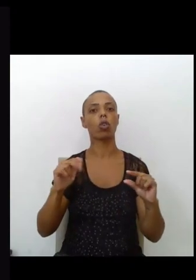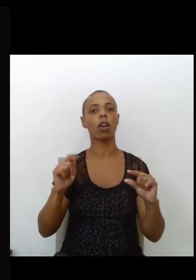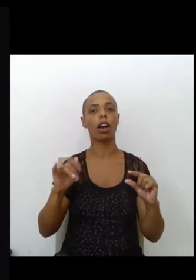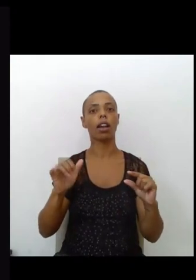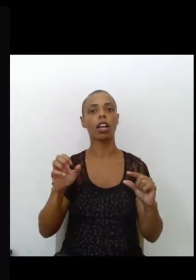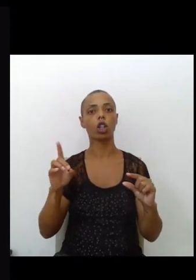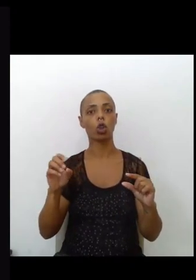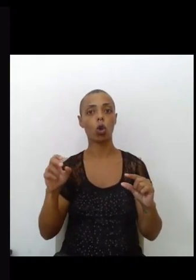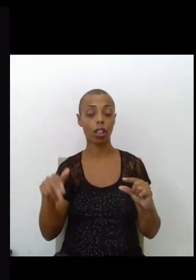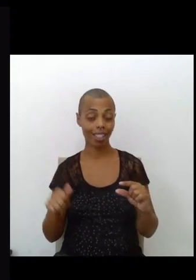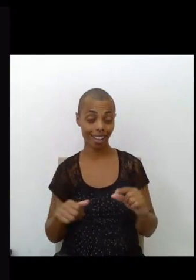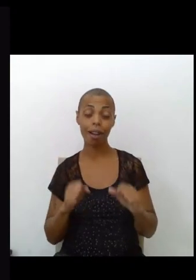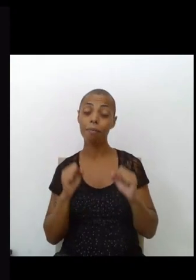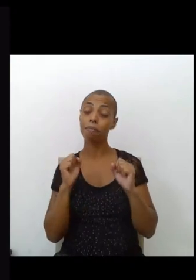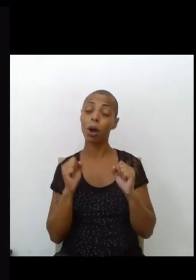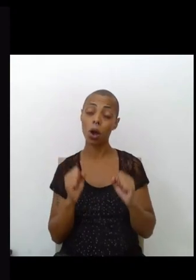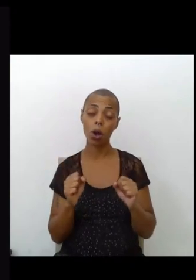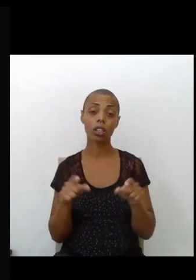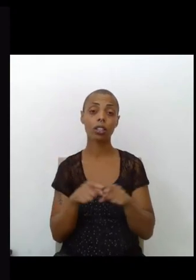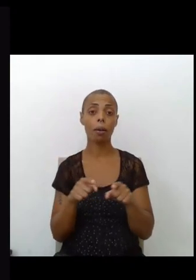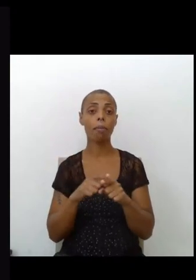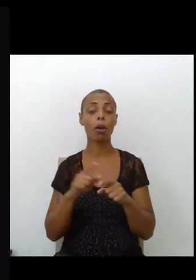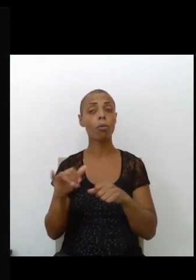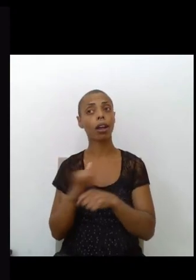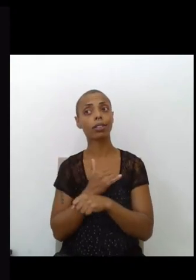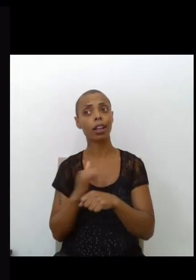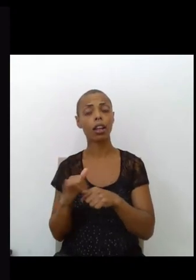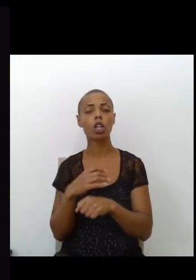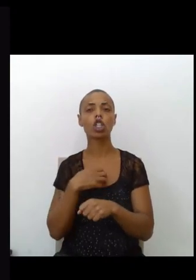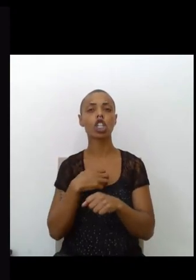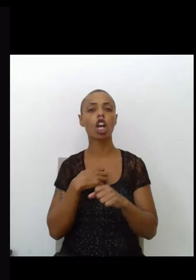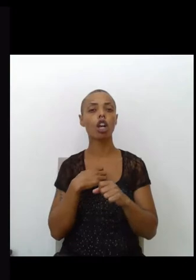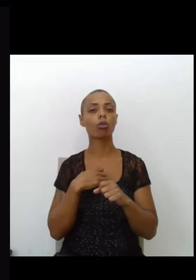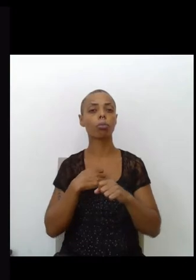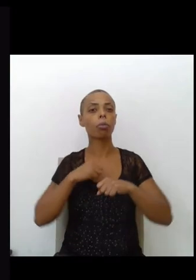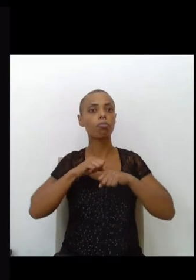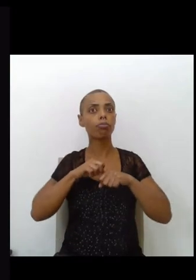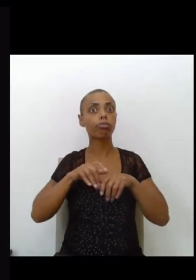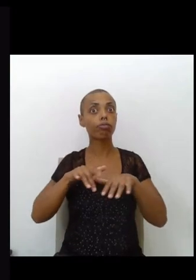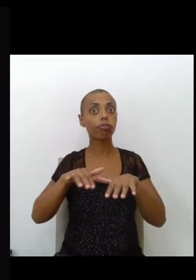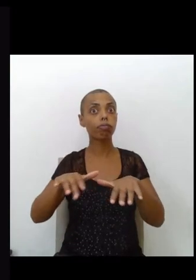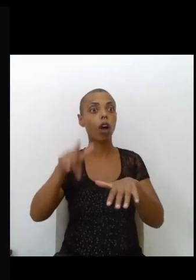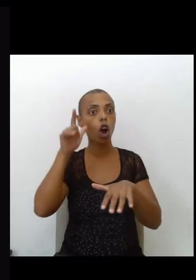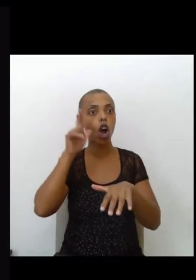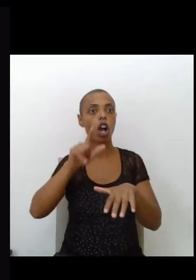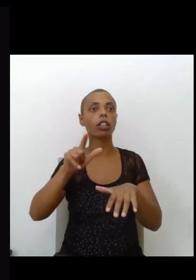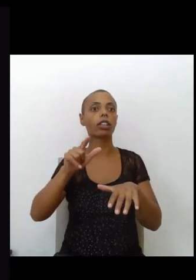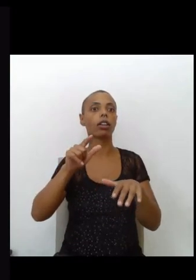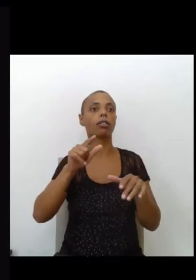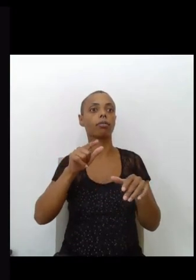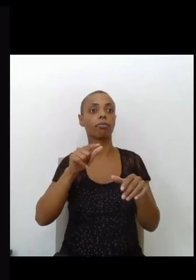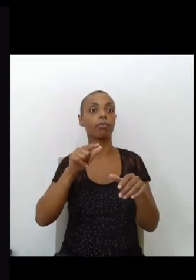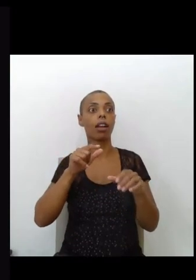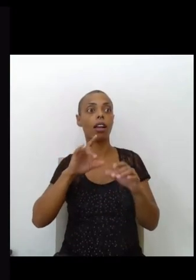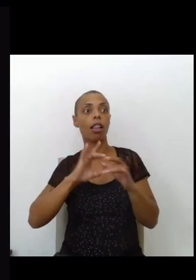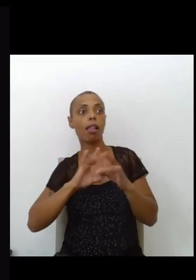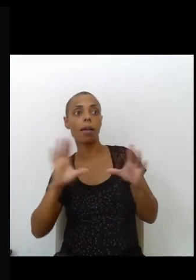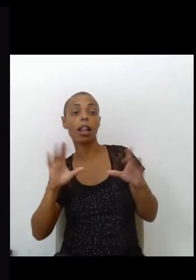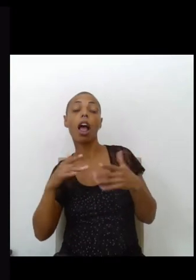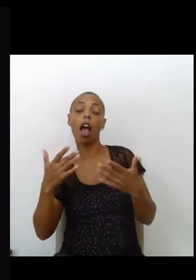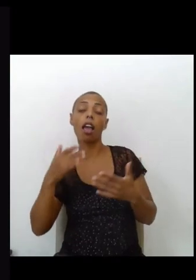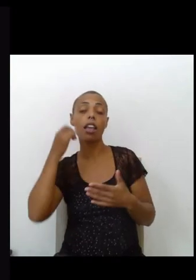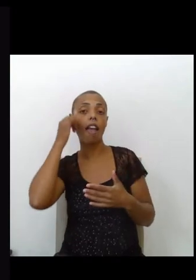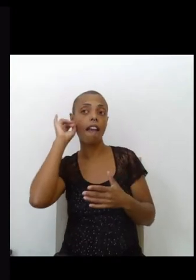to attack to attain freedom and thus escaping abuse in this sense